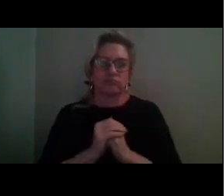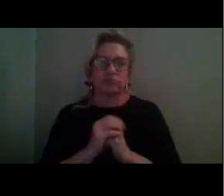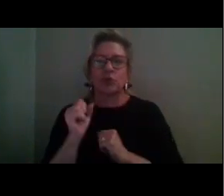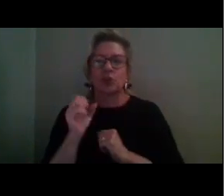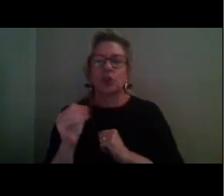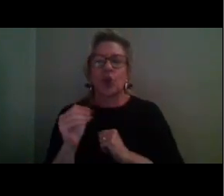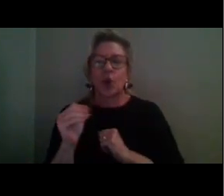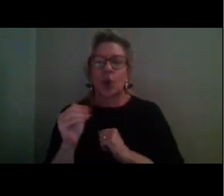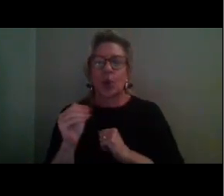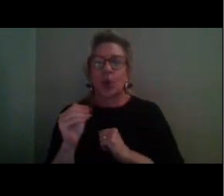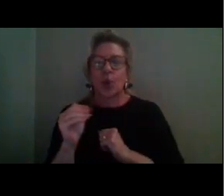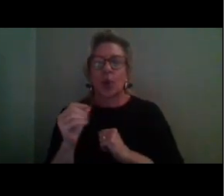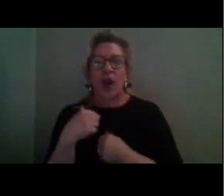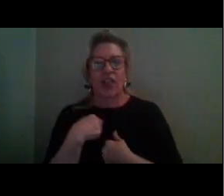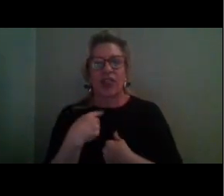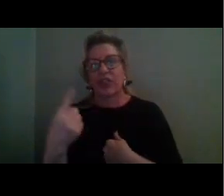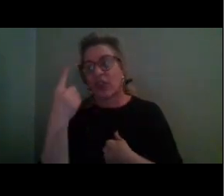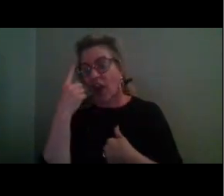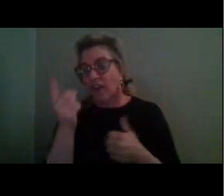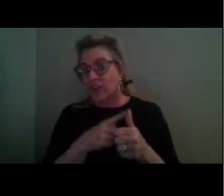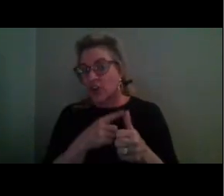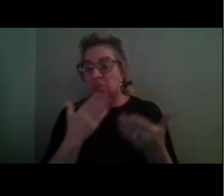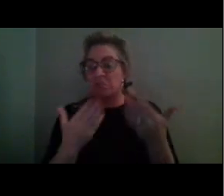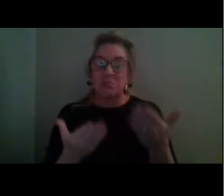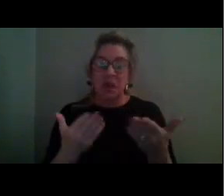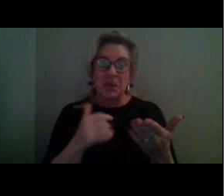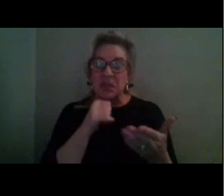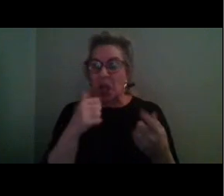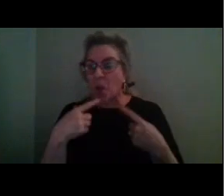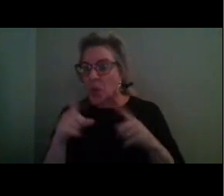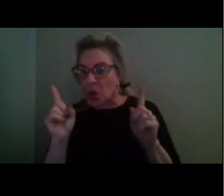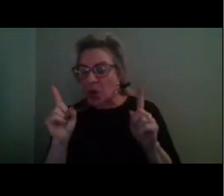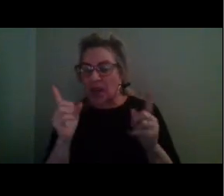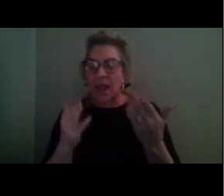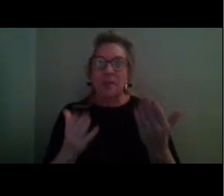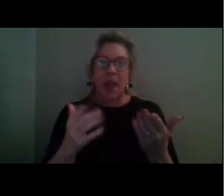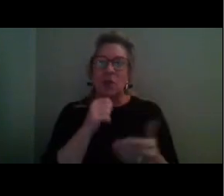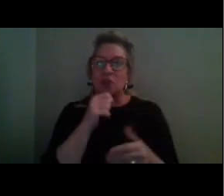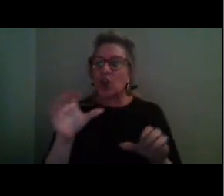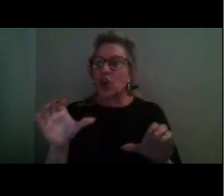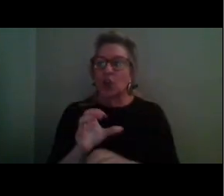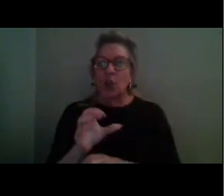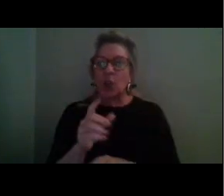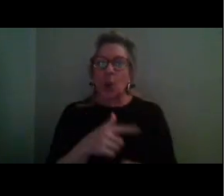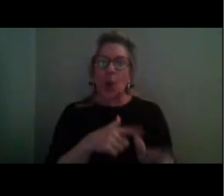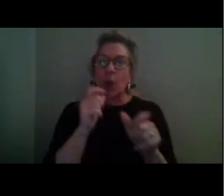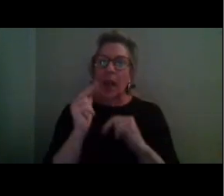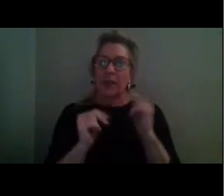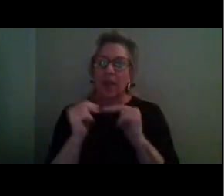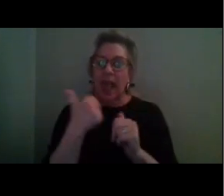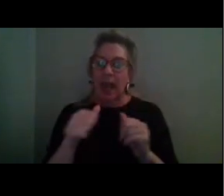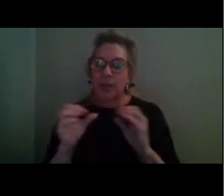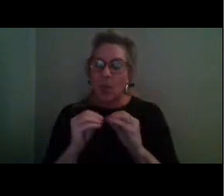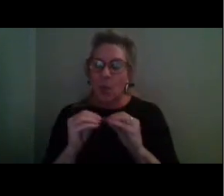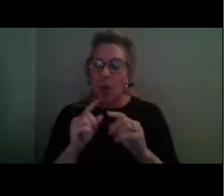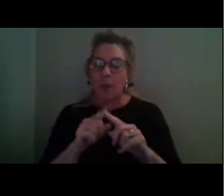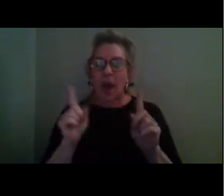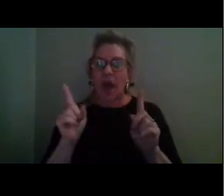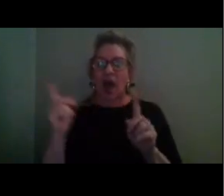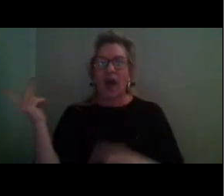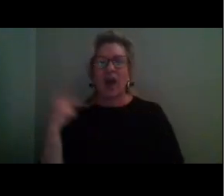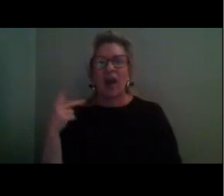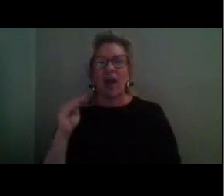at first I thought, well, maybe this just isn't working. We shouldn't do quick builds anymore. But then Mitch and I